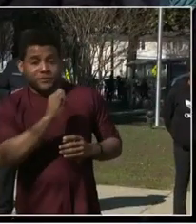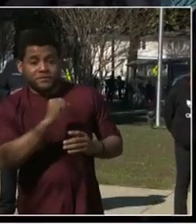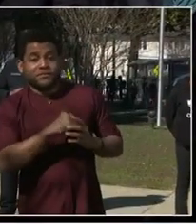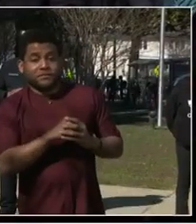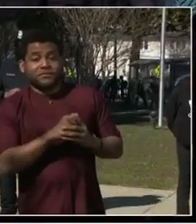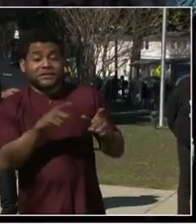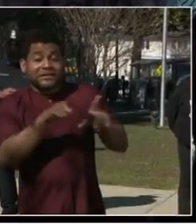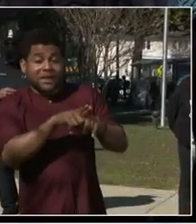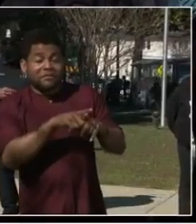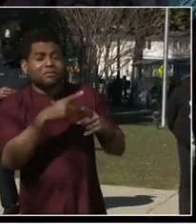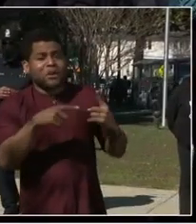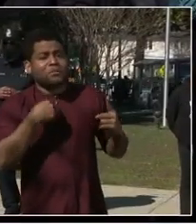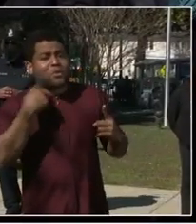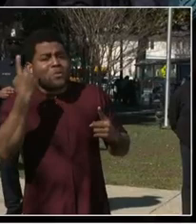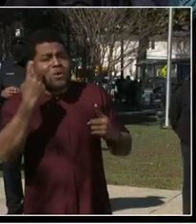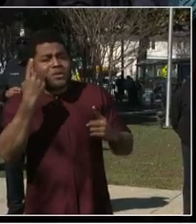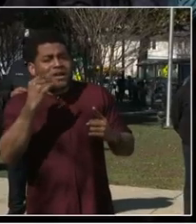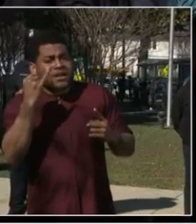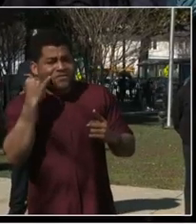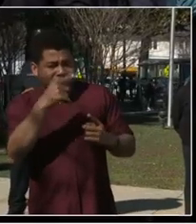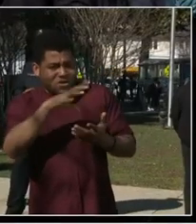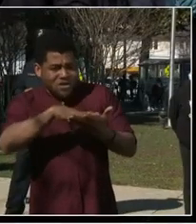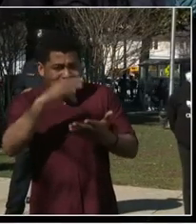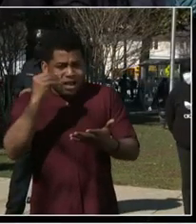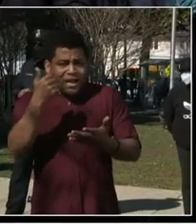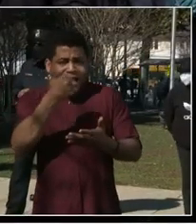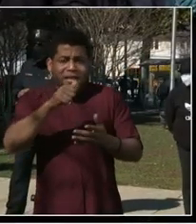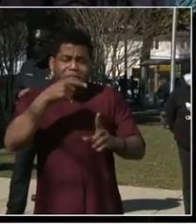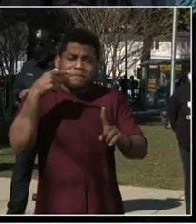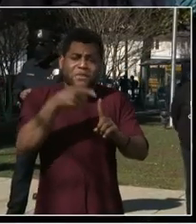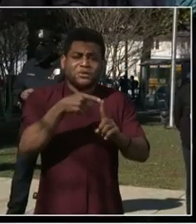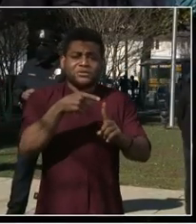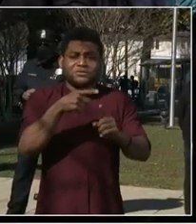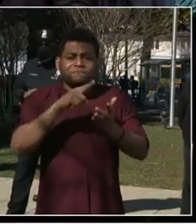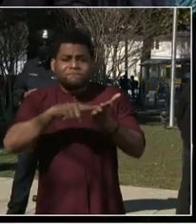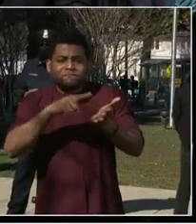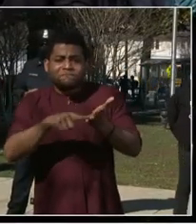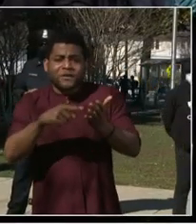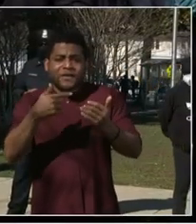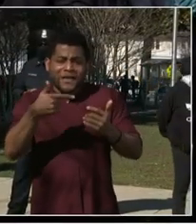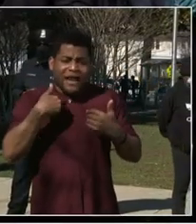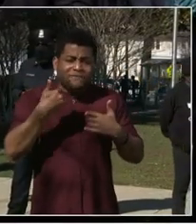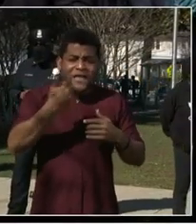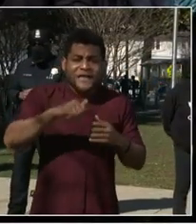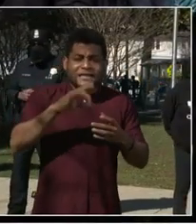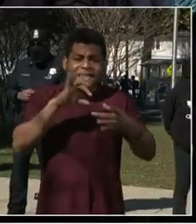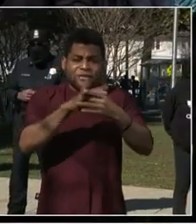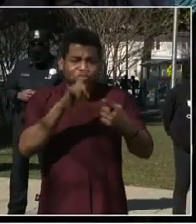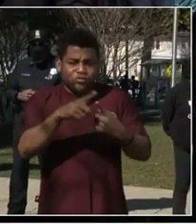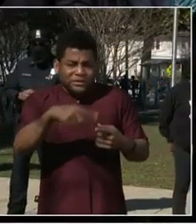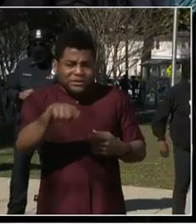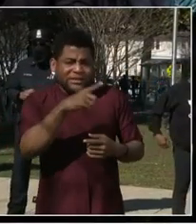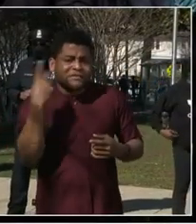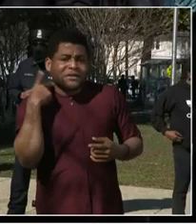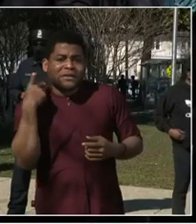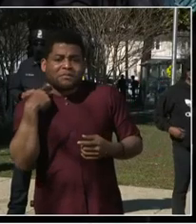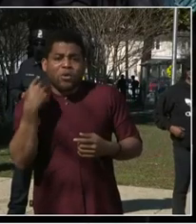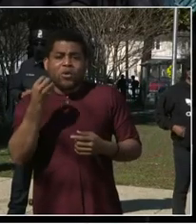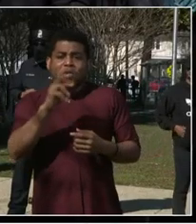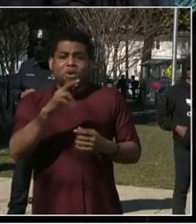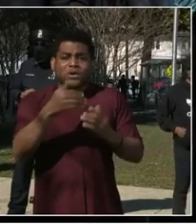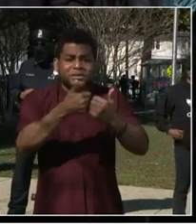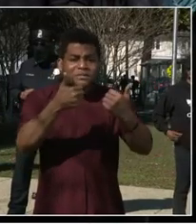if you've learned at any point in the investigation so far, does he have any connection to these victims, or does it appear to be totally